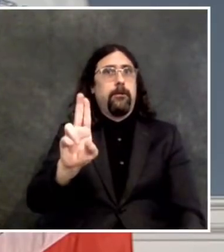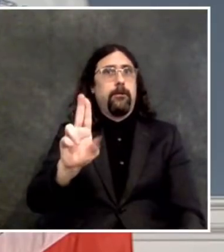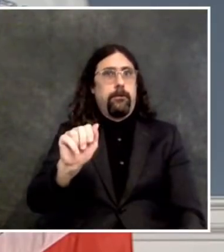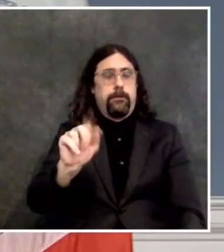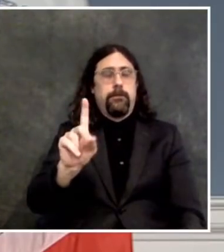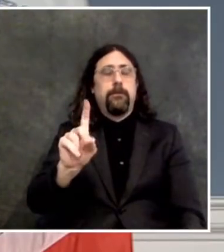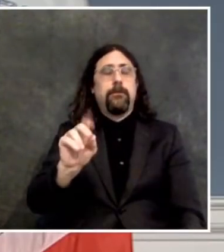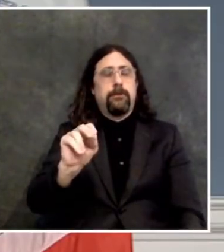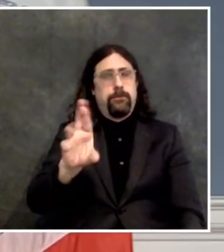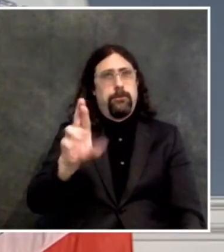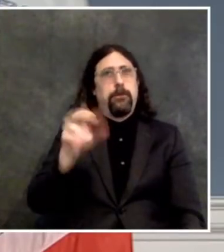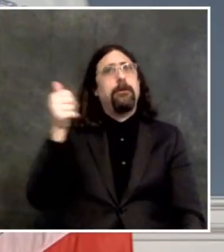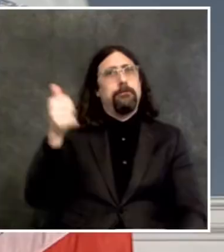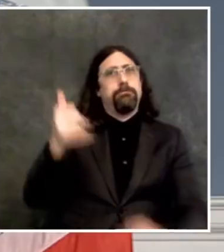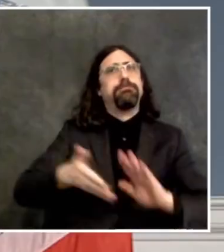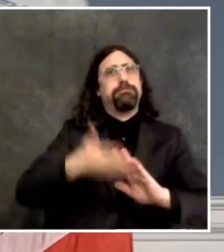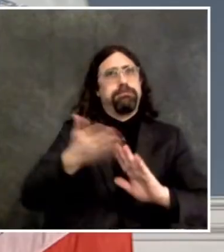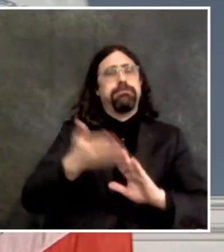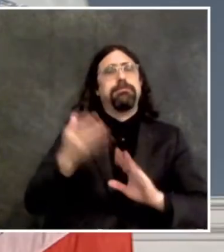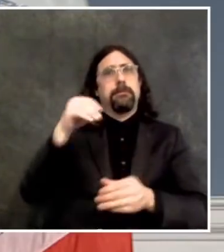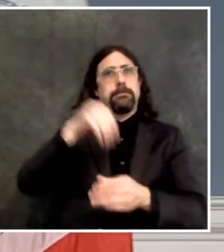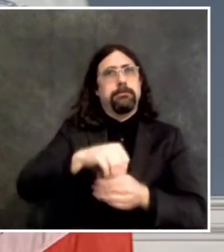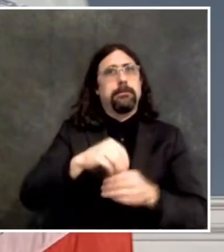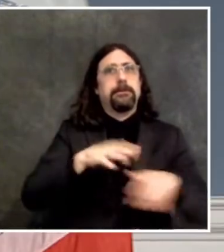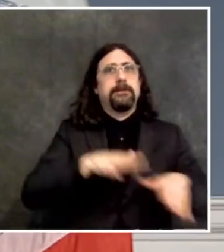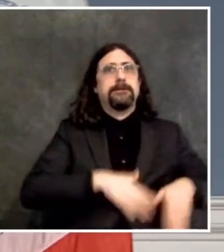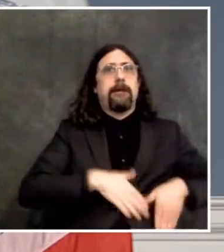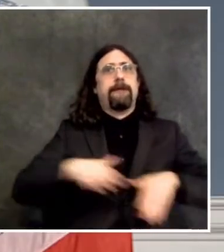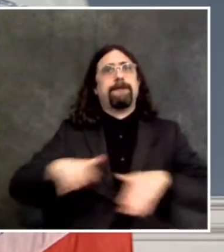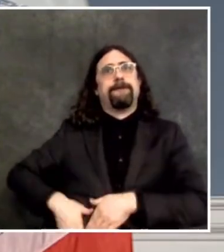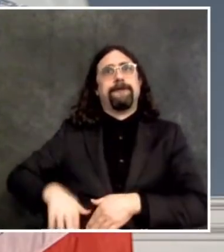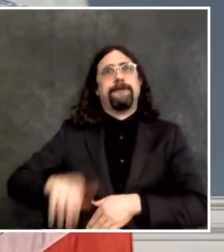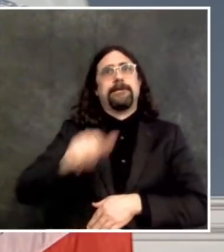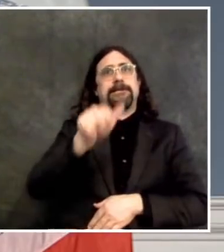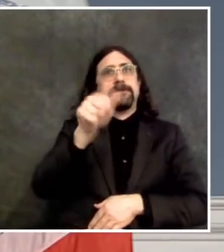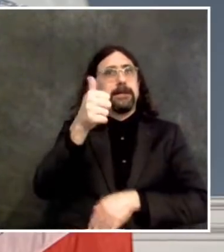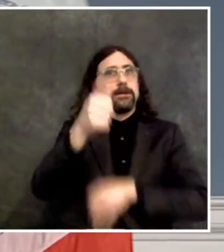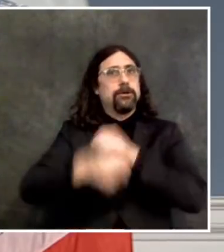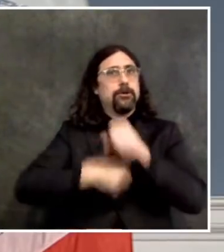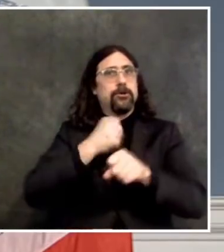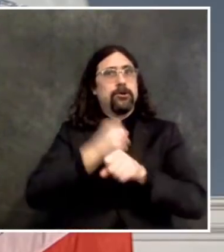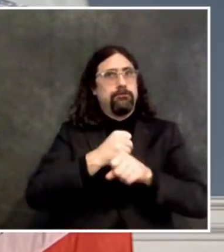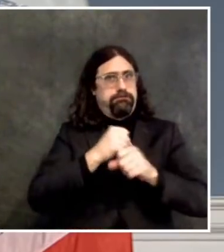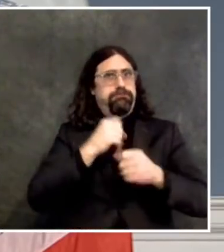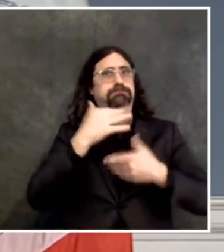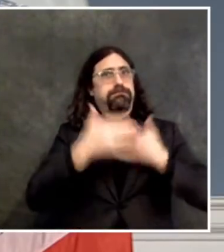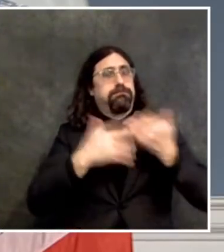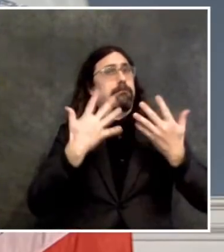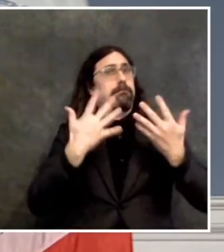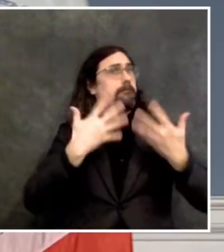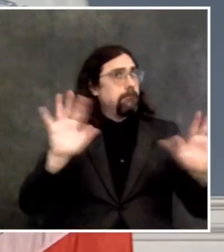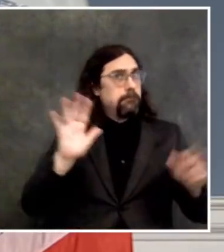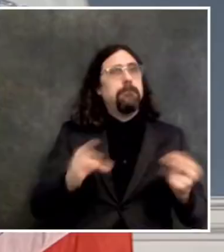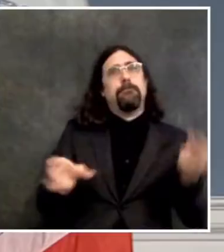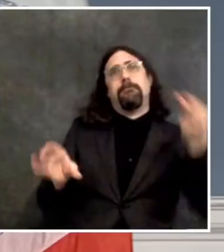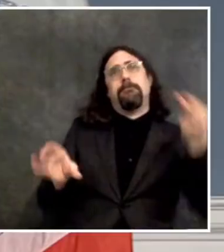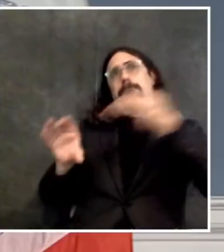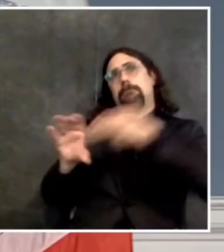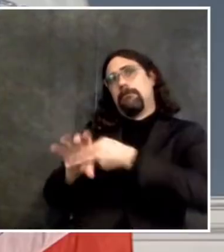helped get Vision Zero off the ground in its beginning to protect people and save